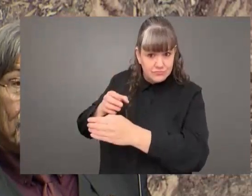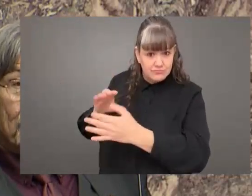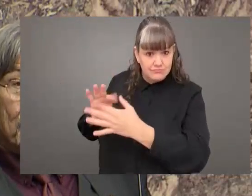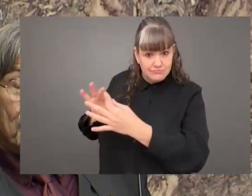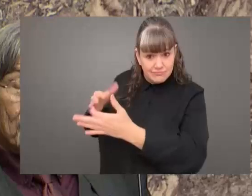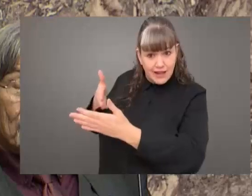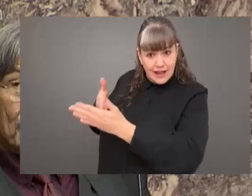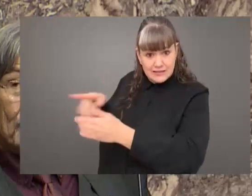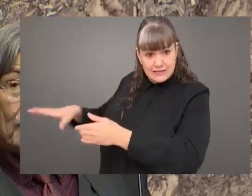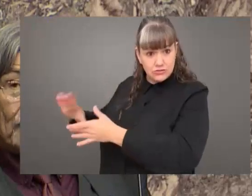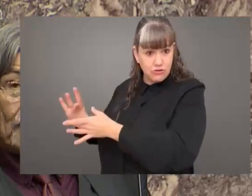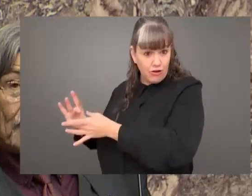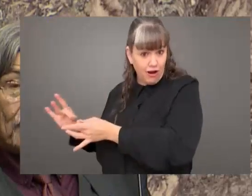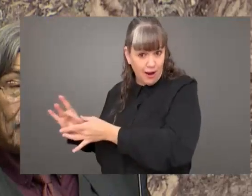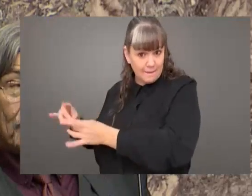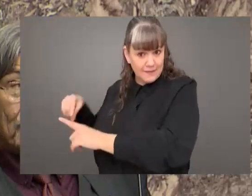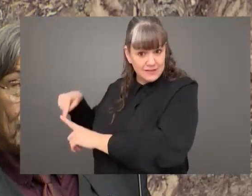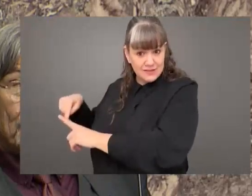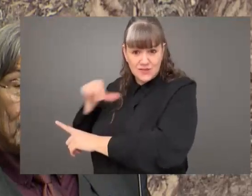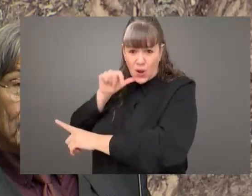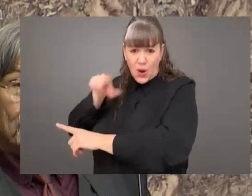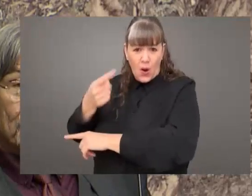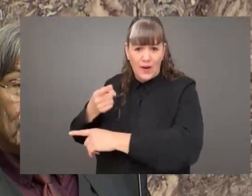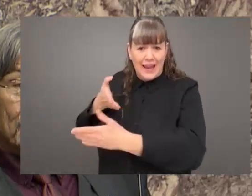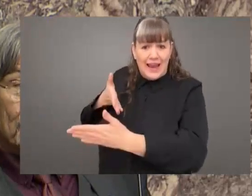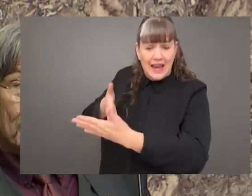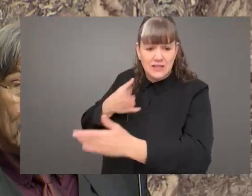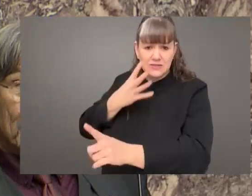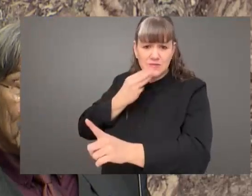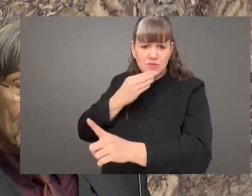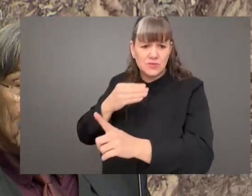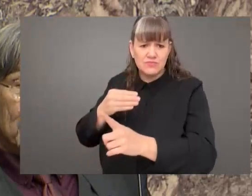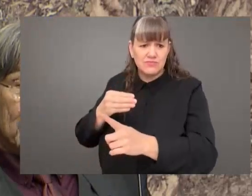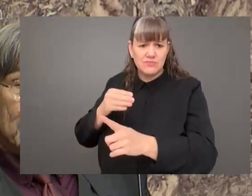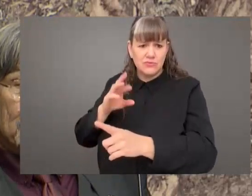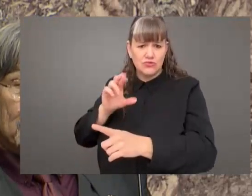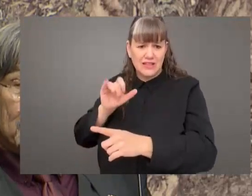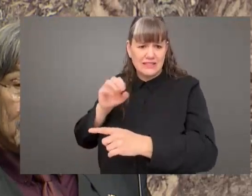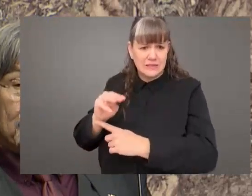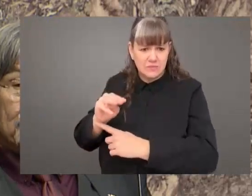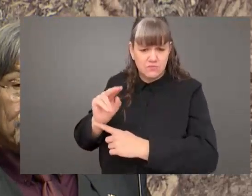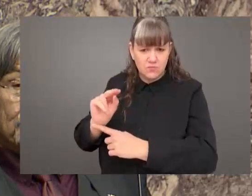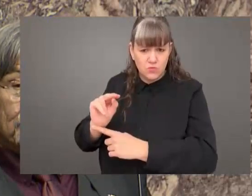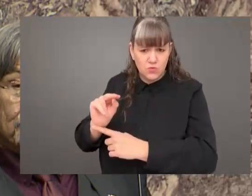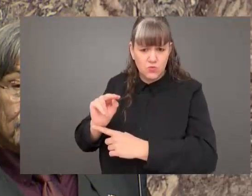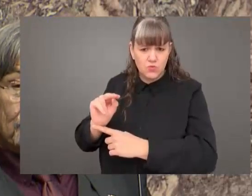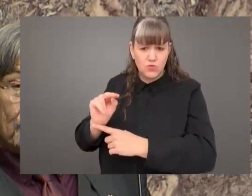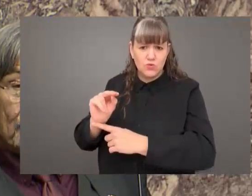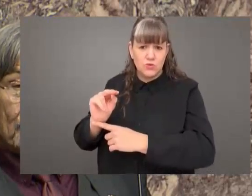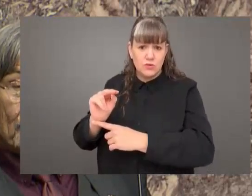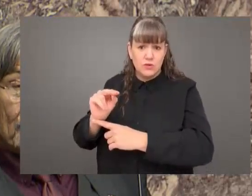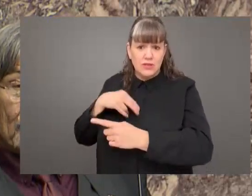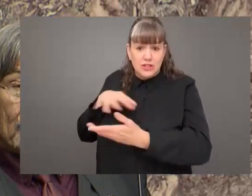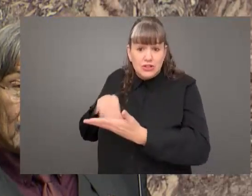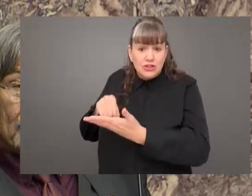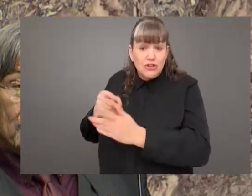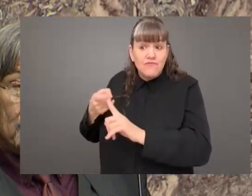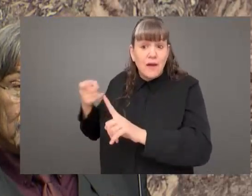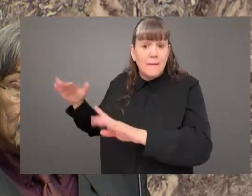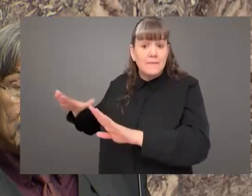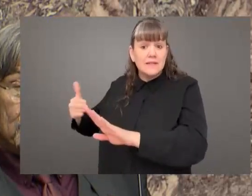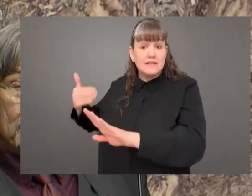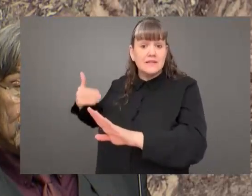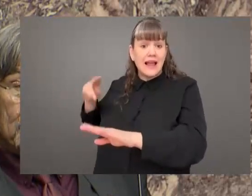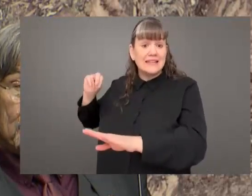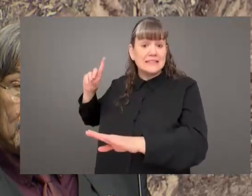former NDP Cabinet Minister Selina Robinson, the NDP and the BC Public Service has a systemic anti-Semitism problem. Members of the